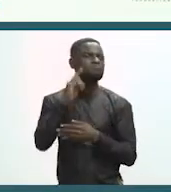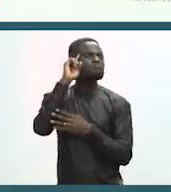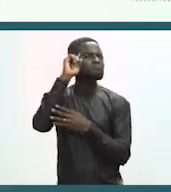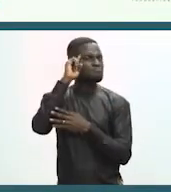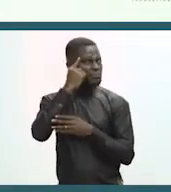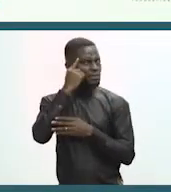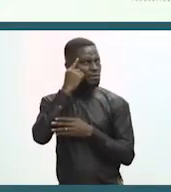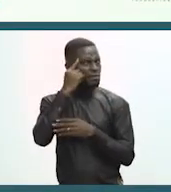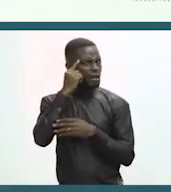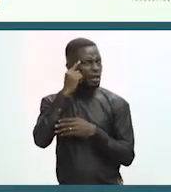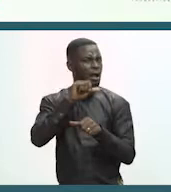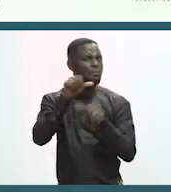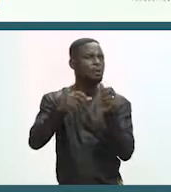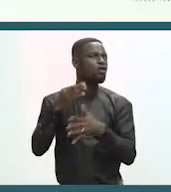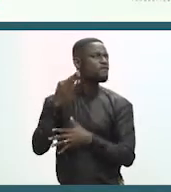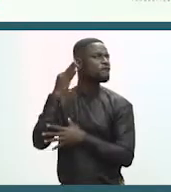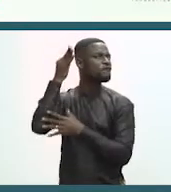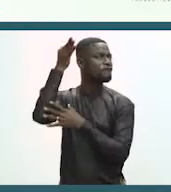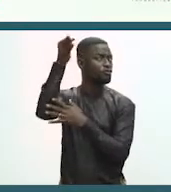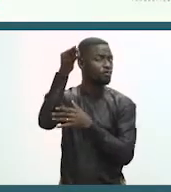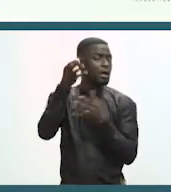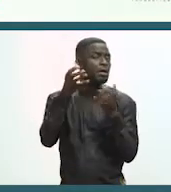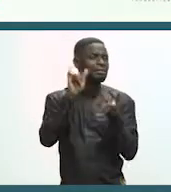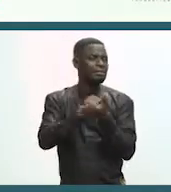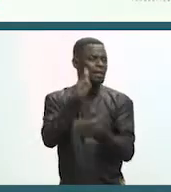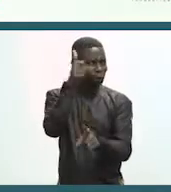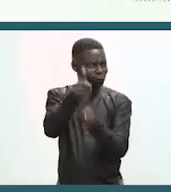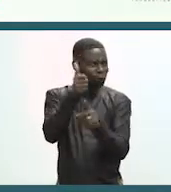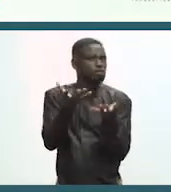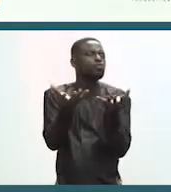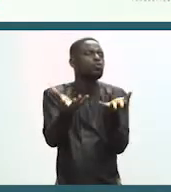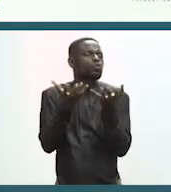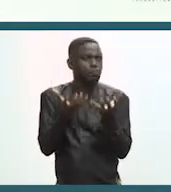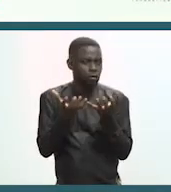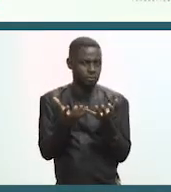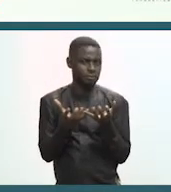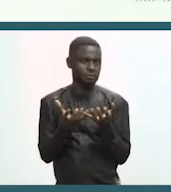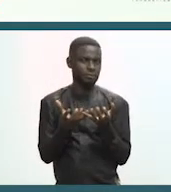Think of the future you wanted to have.